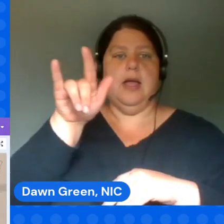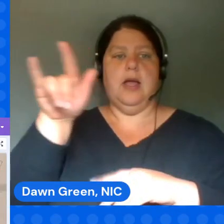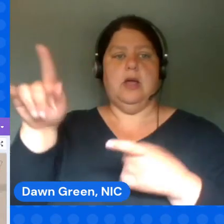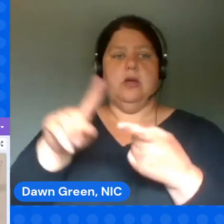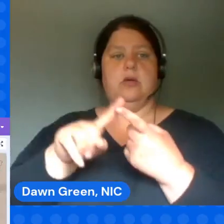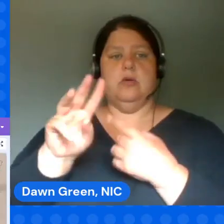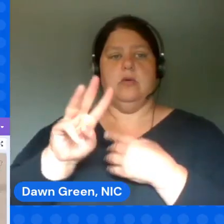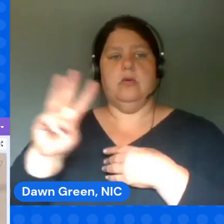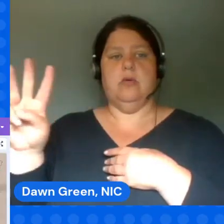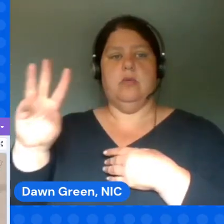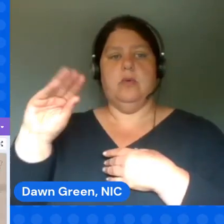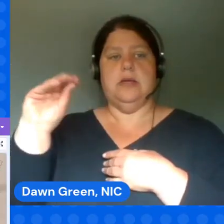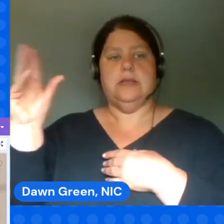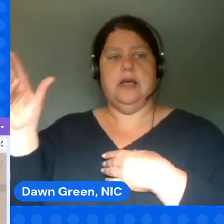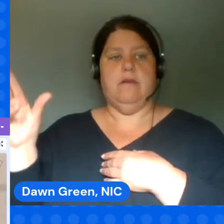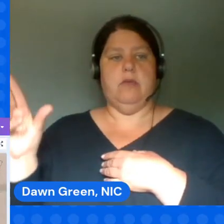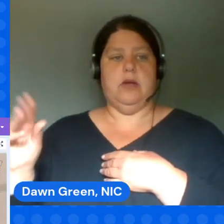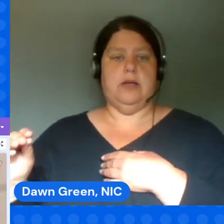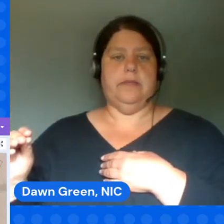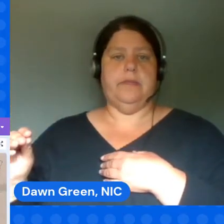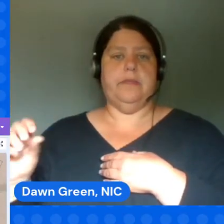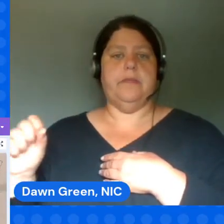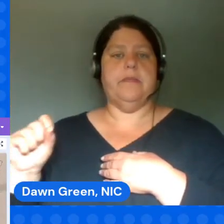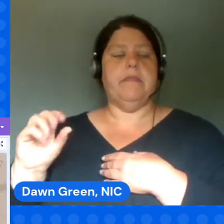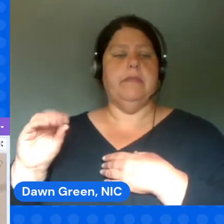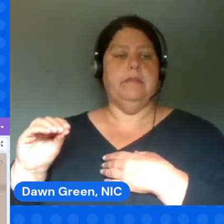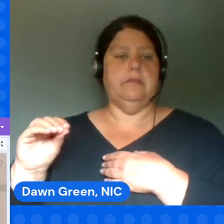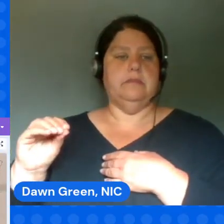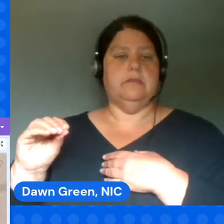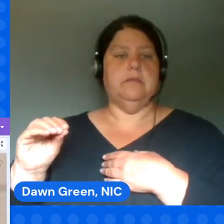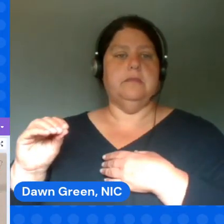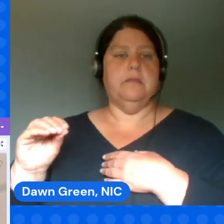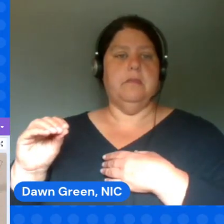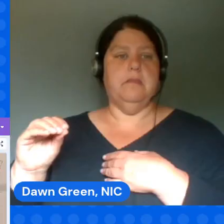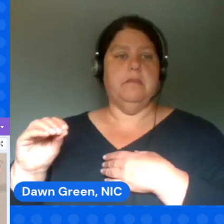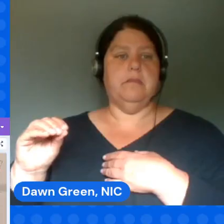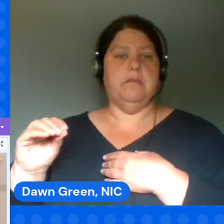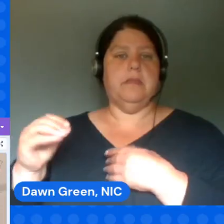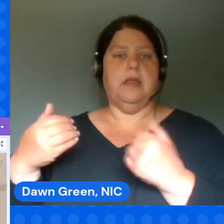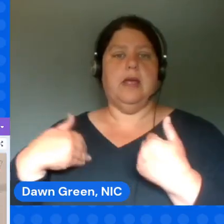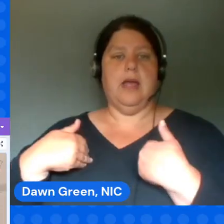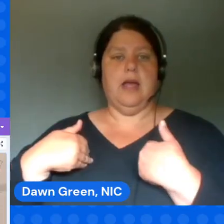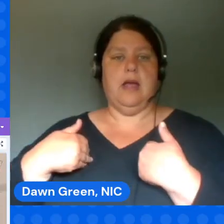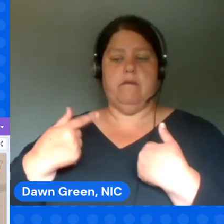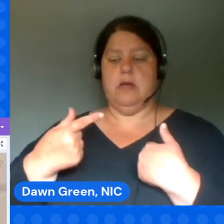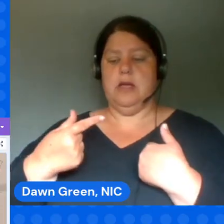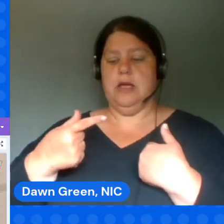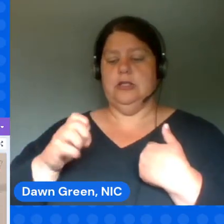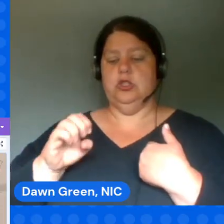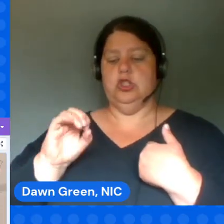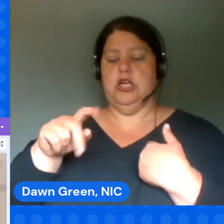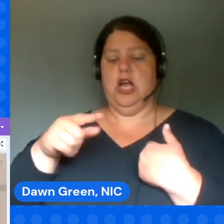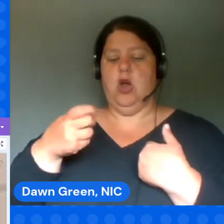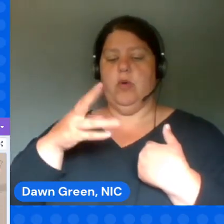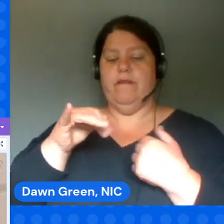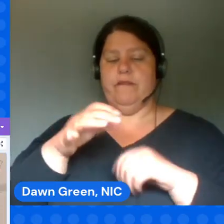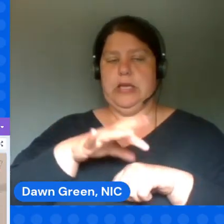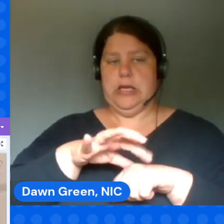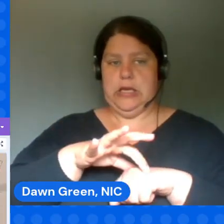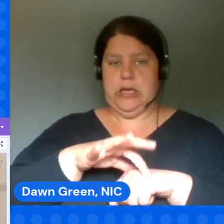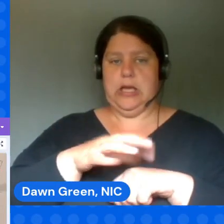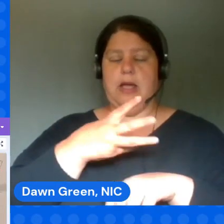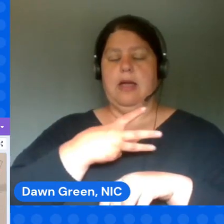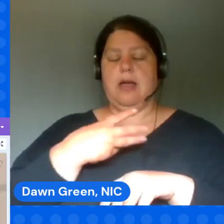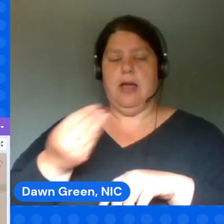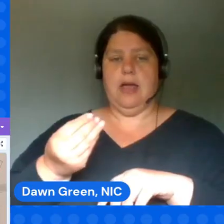region. And so we bring in geography as well as math. So he communicates how far